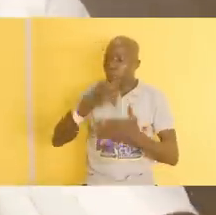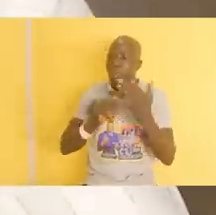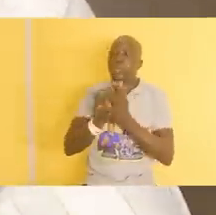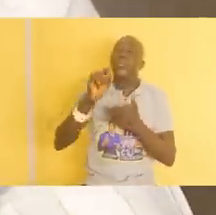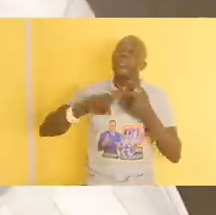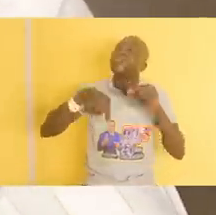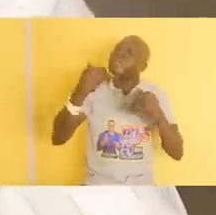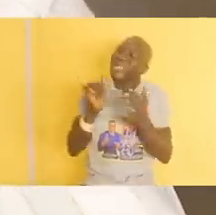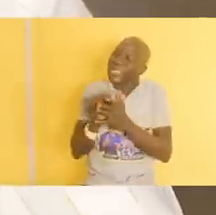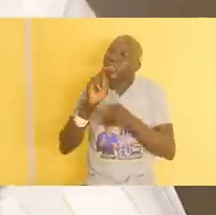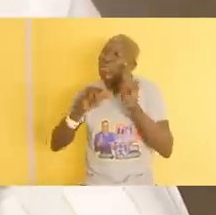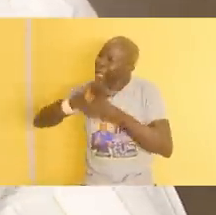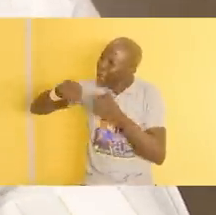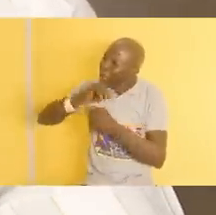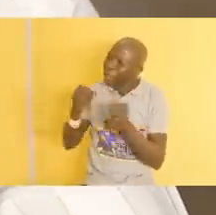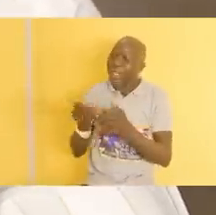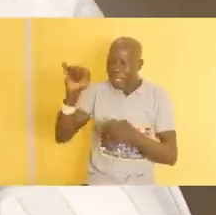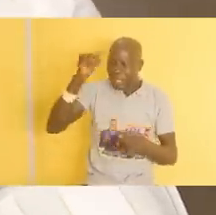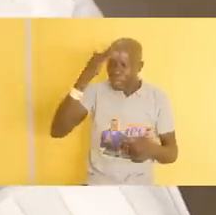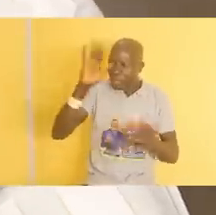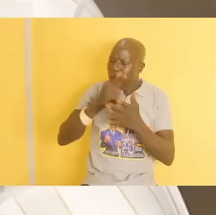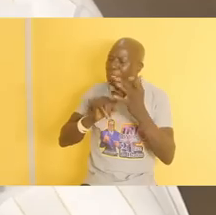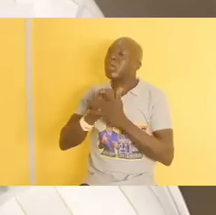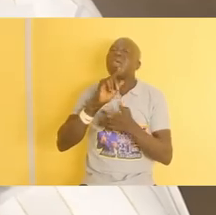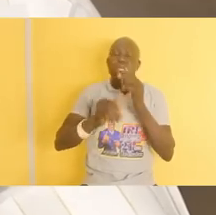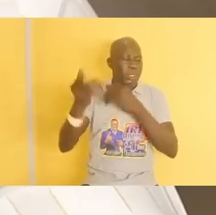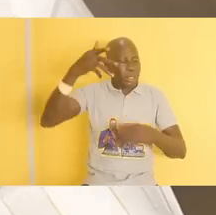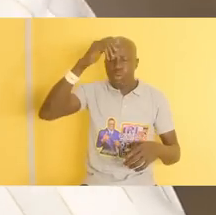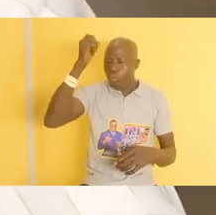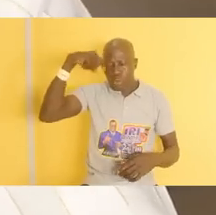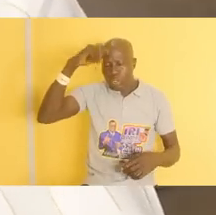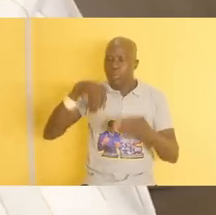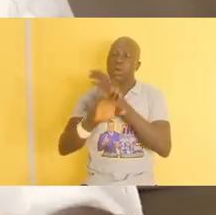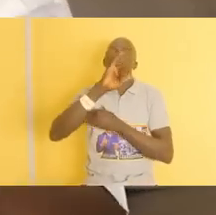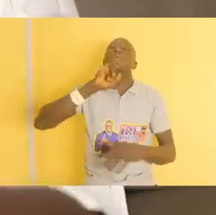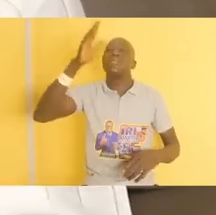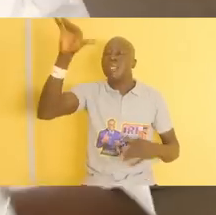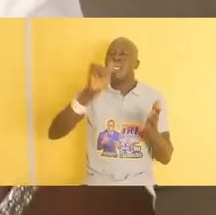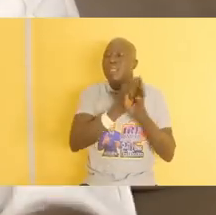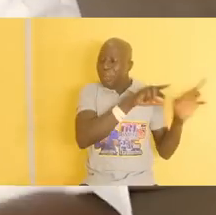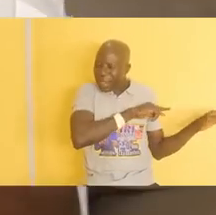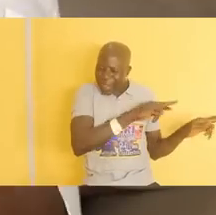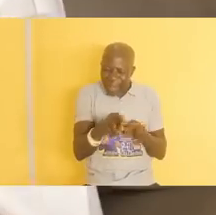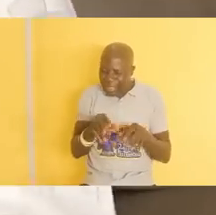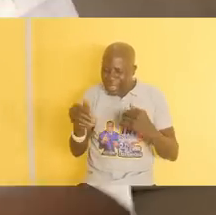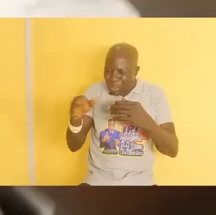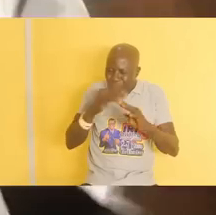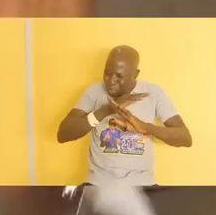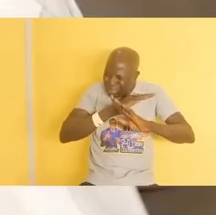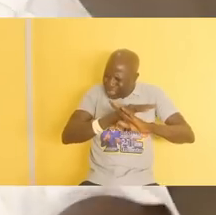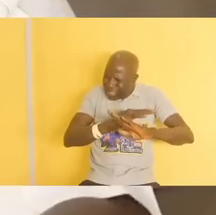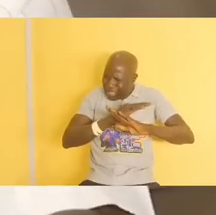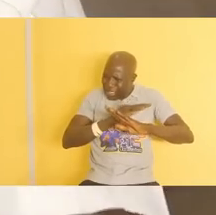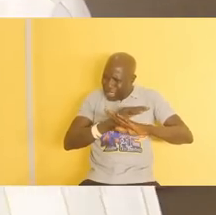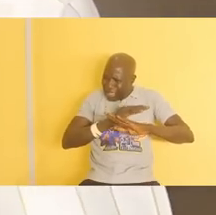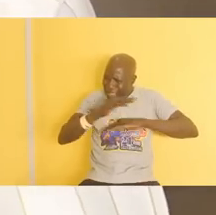talking about they know what they're talking about won man ti won wi they know what they're talking about ogbon olorun wa nbe they are the wisdom of God amen won ready ati fa wo ago seyin they go won